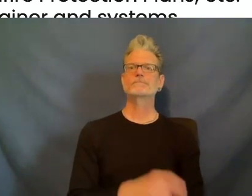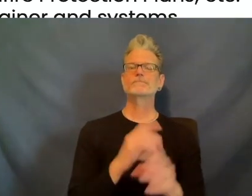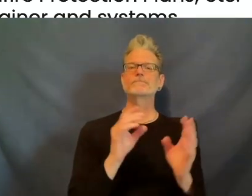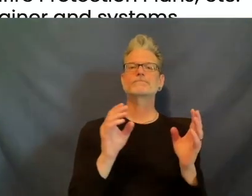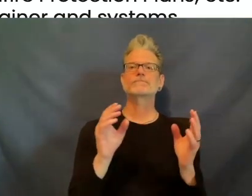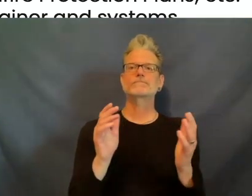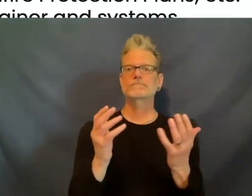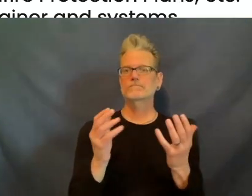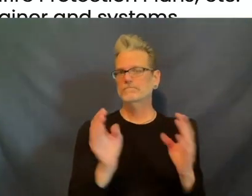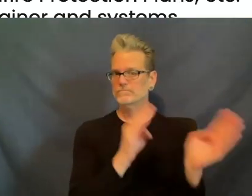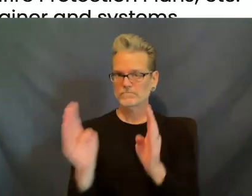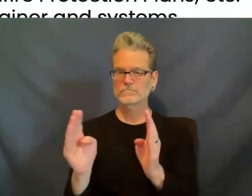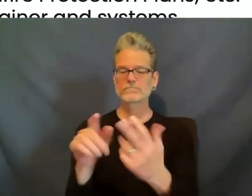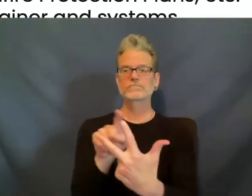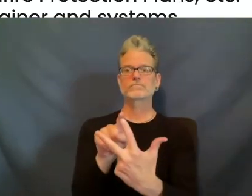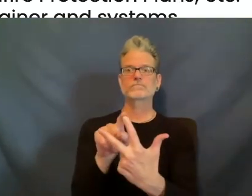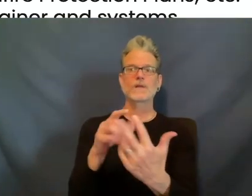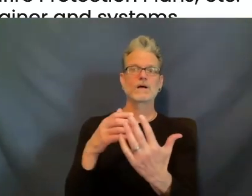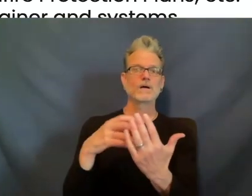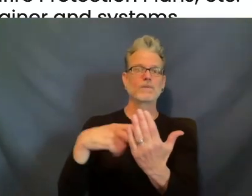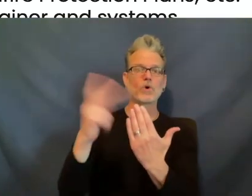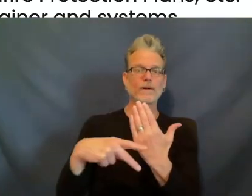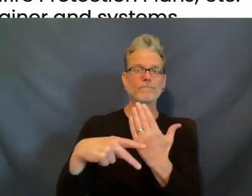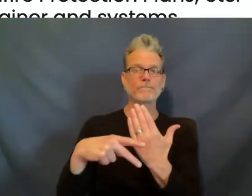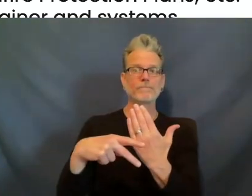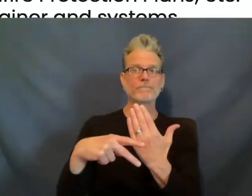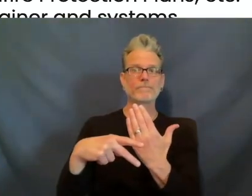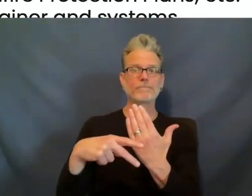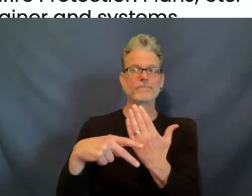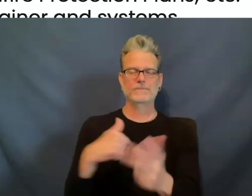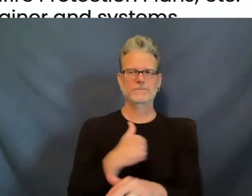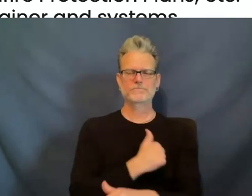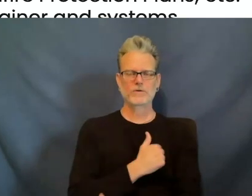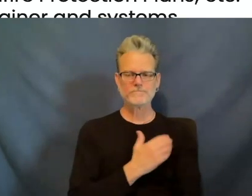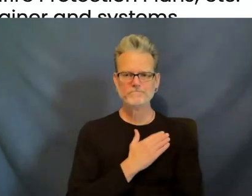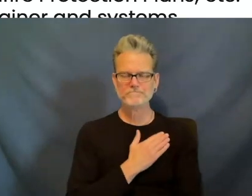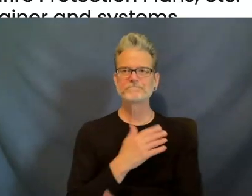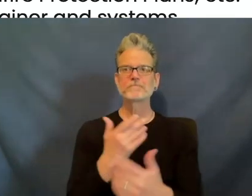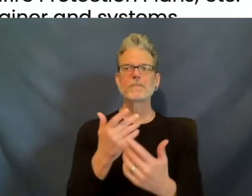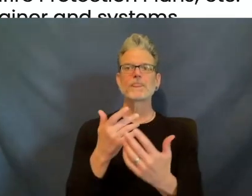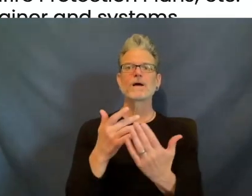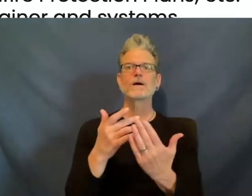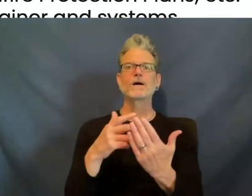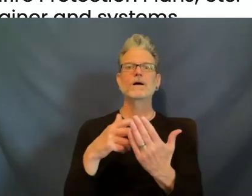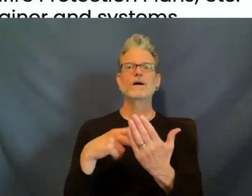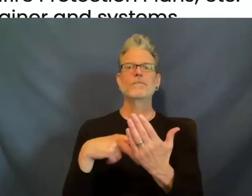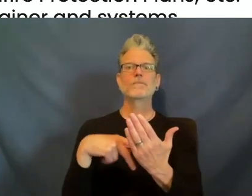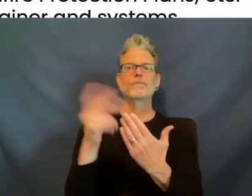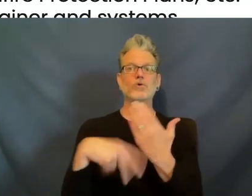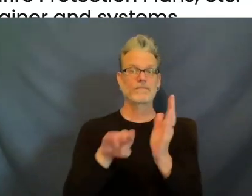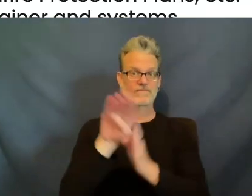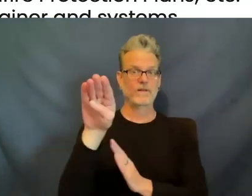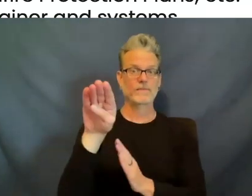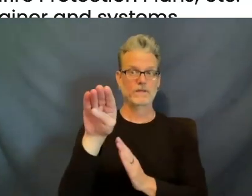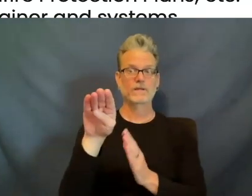We also do program develop. Sorry, dealing with persistent cat. We also do